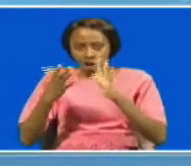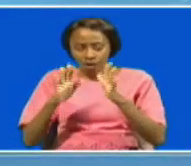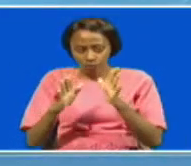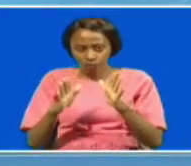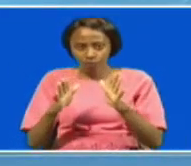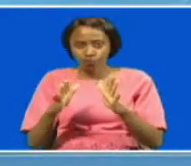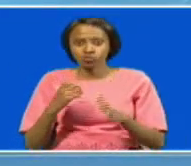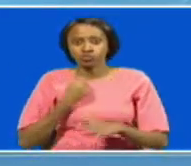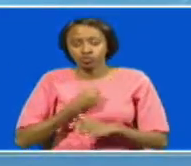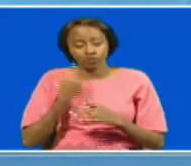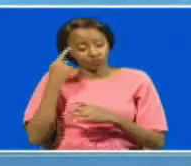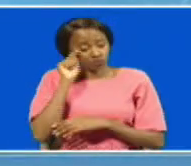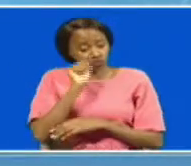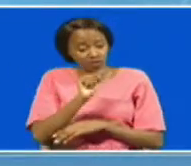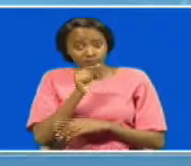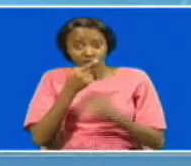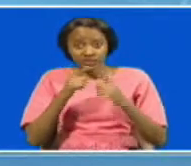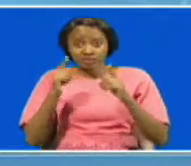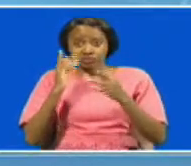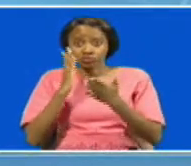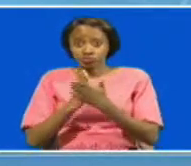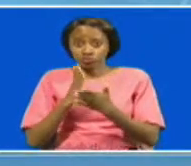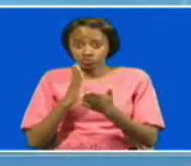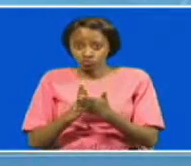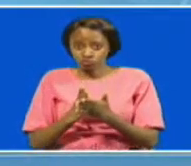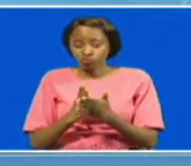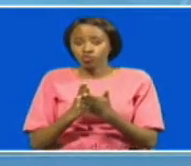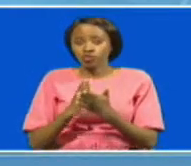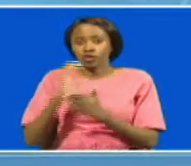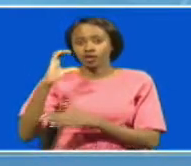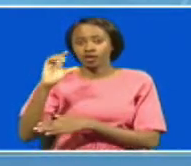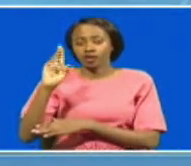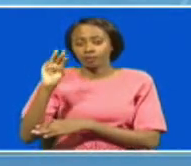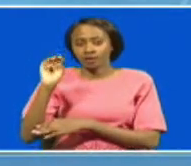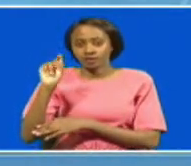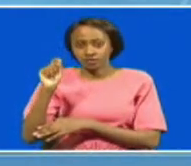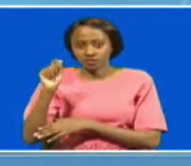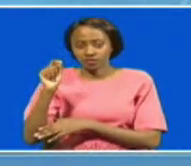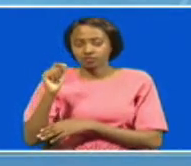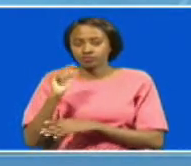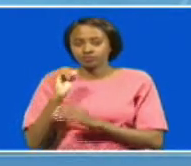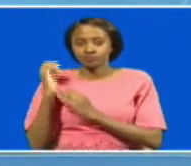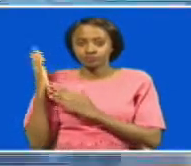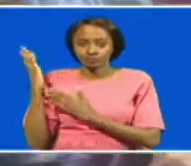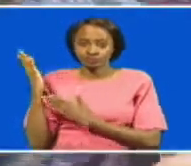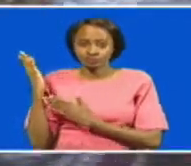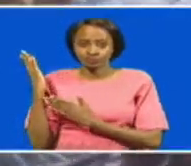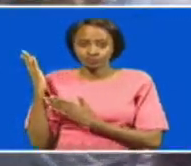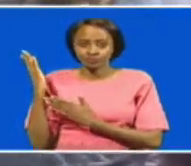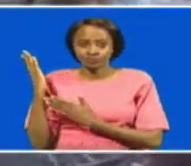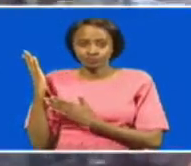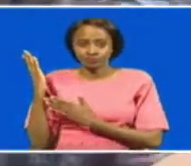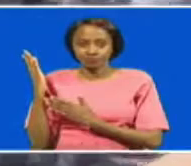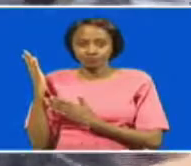examination of his body. Clement Masombo has the details.